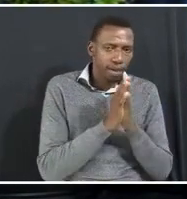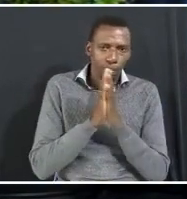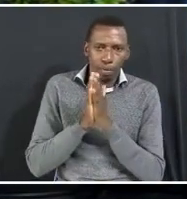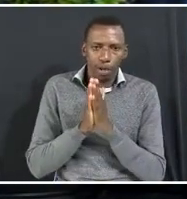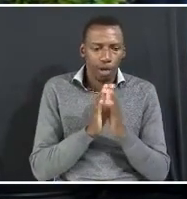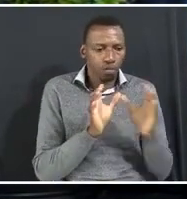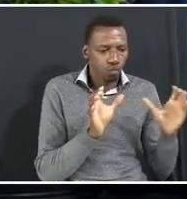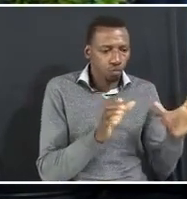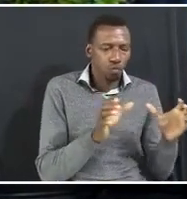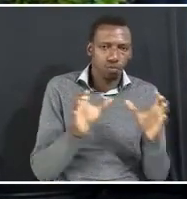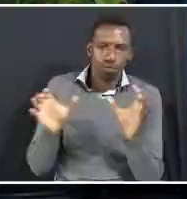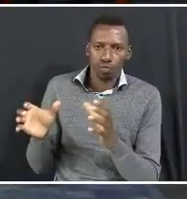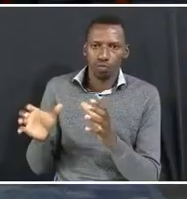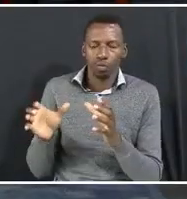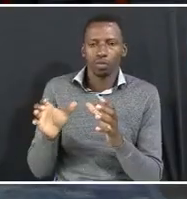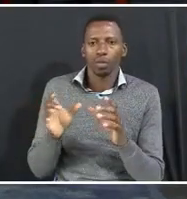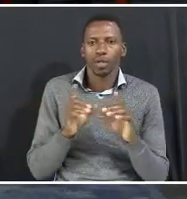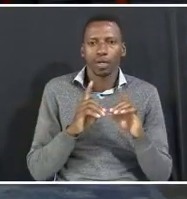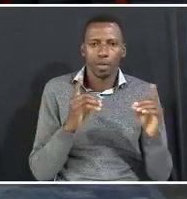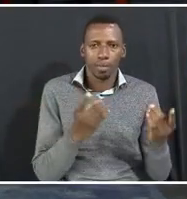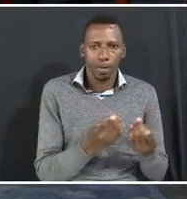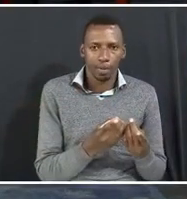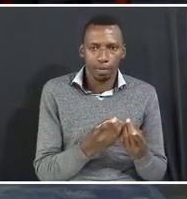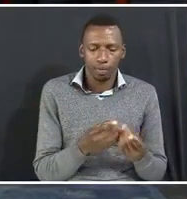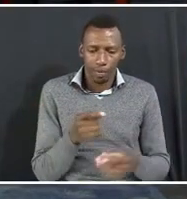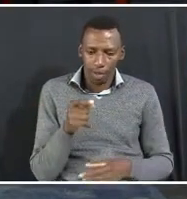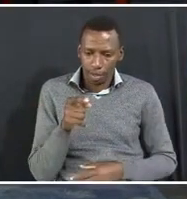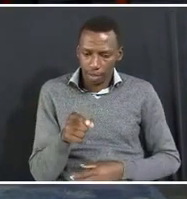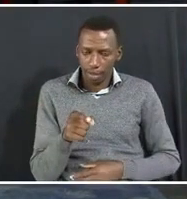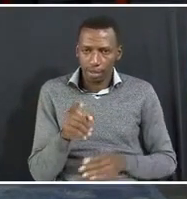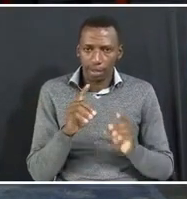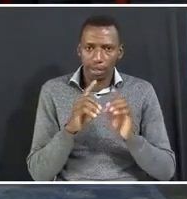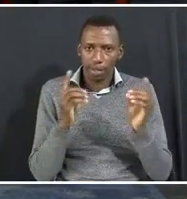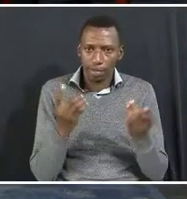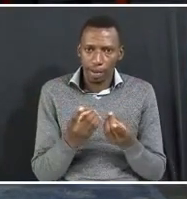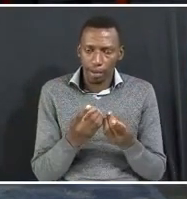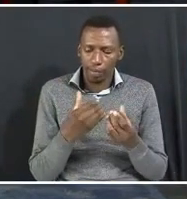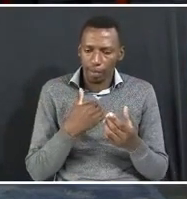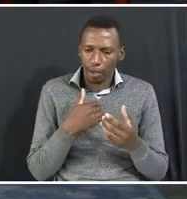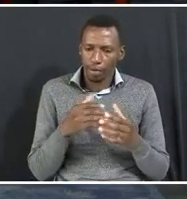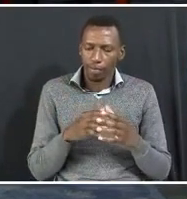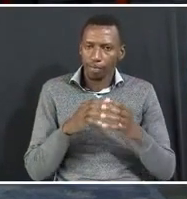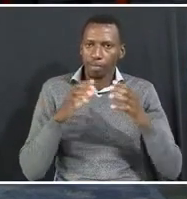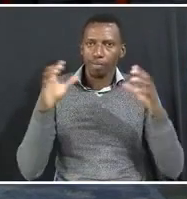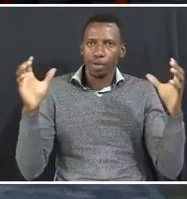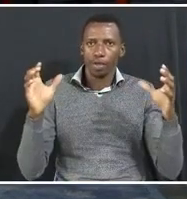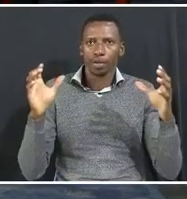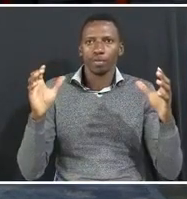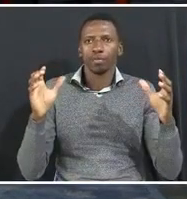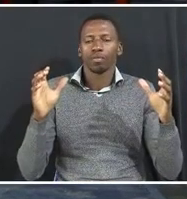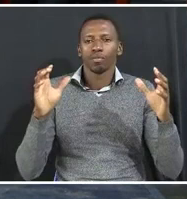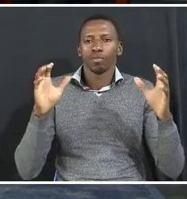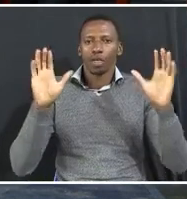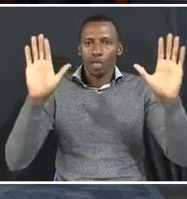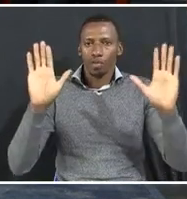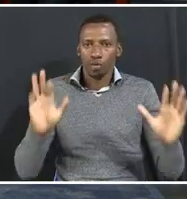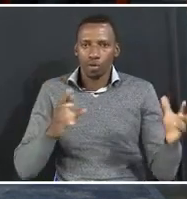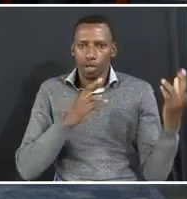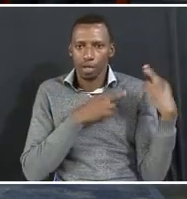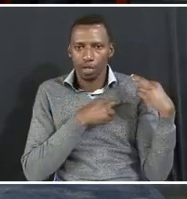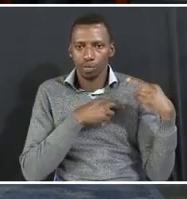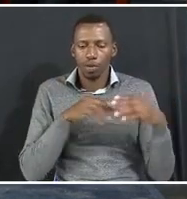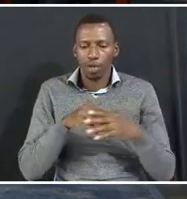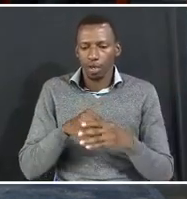This department plays a key role in spiritual matters of the